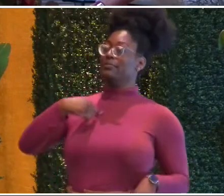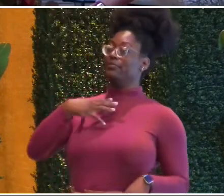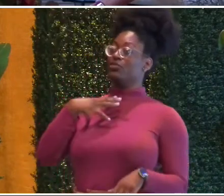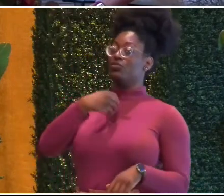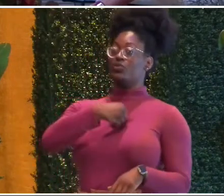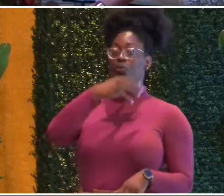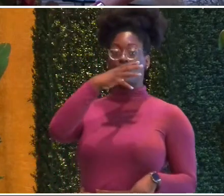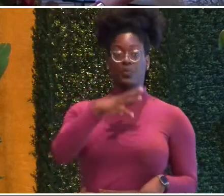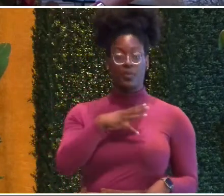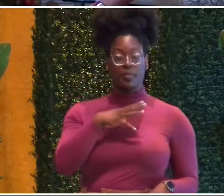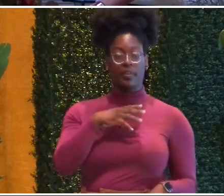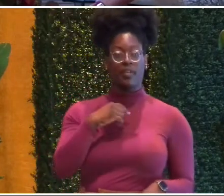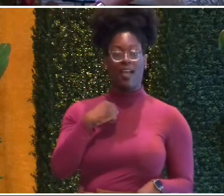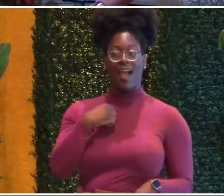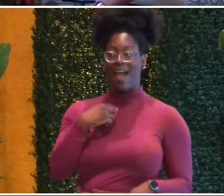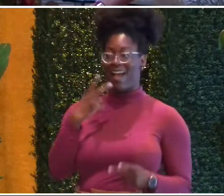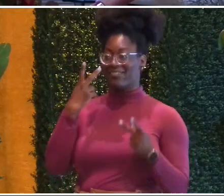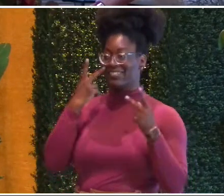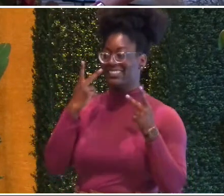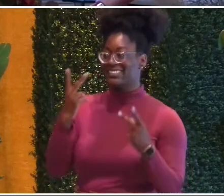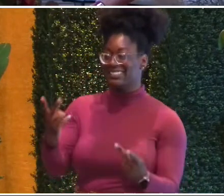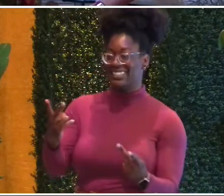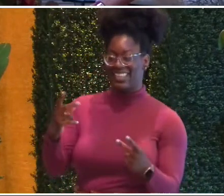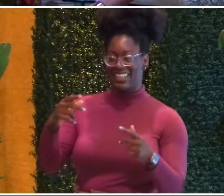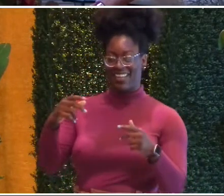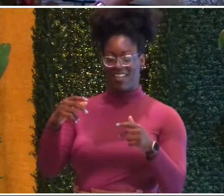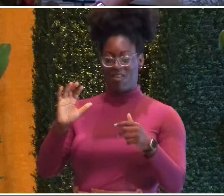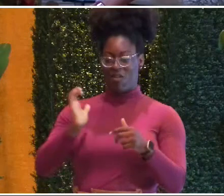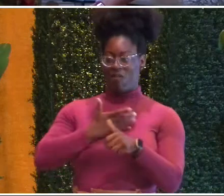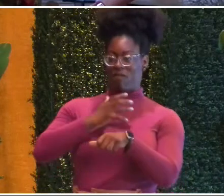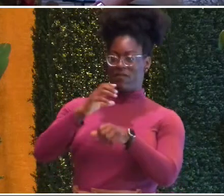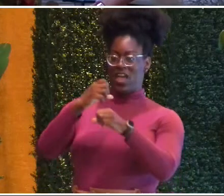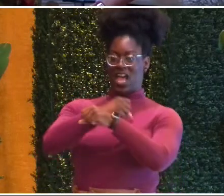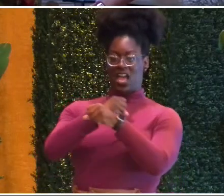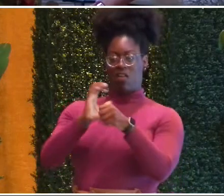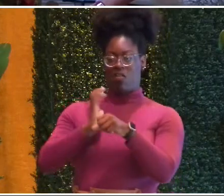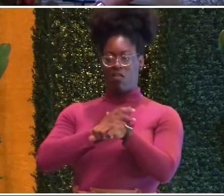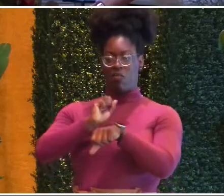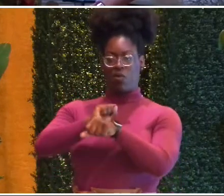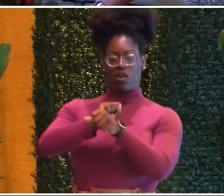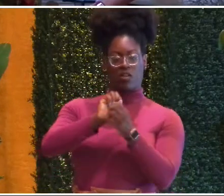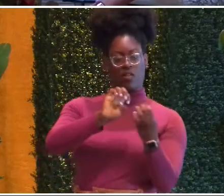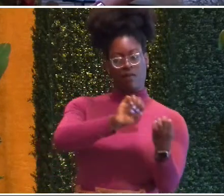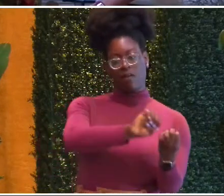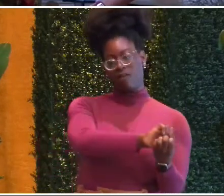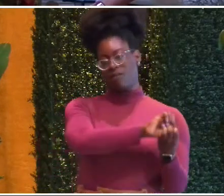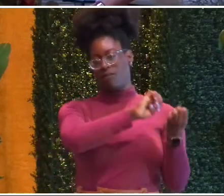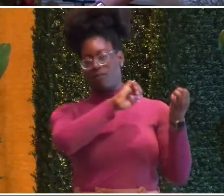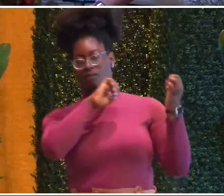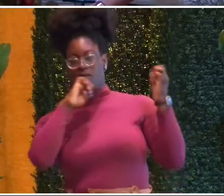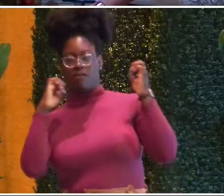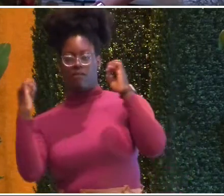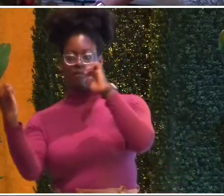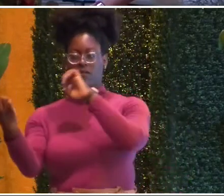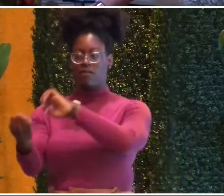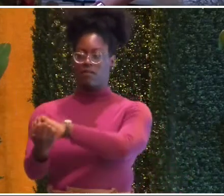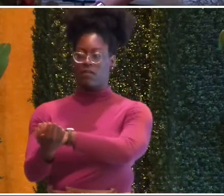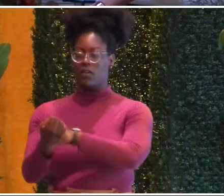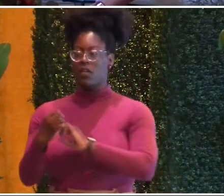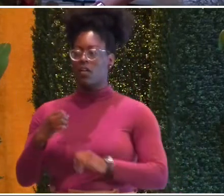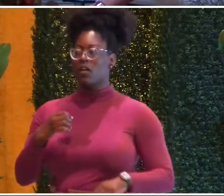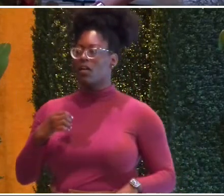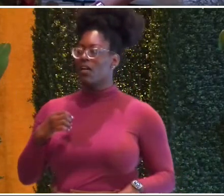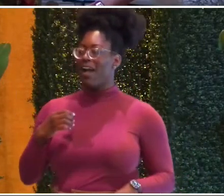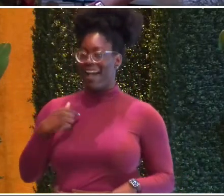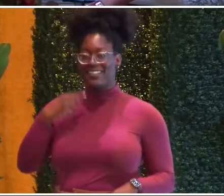the evolution of how we describe ourselves, even in the last 10 years, right? The rise of my beautiful non-binary family, who